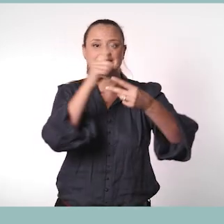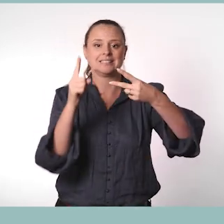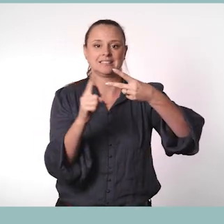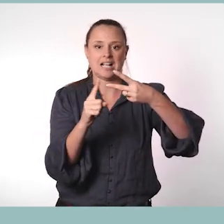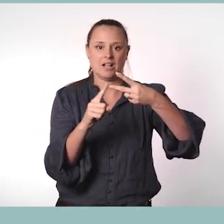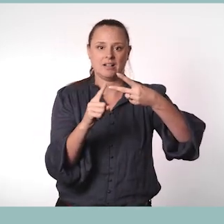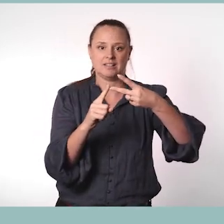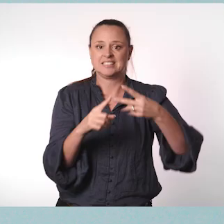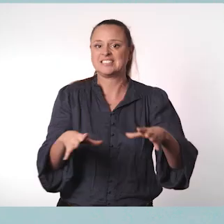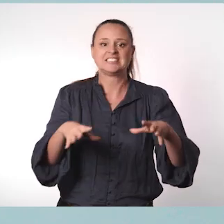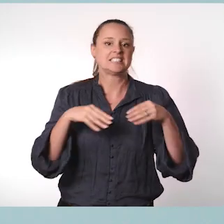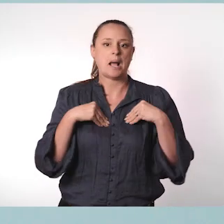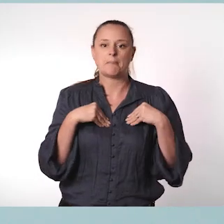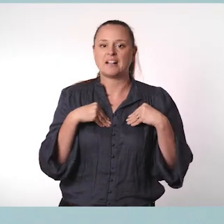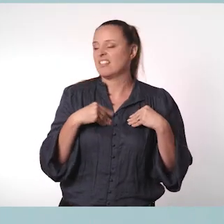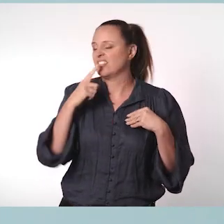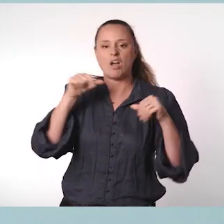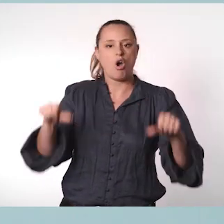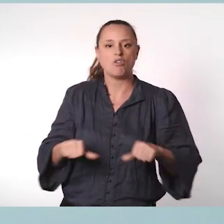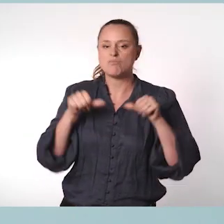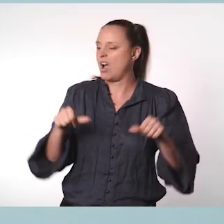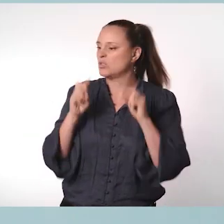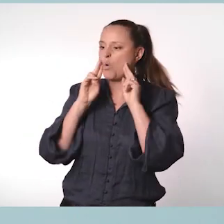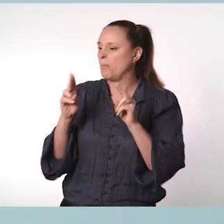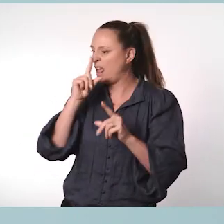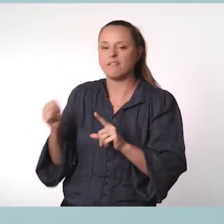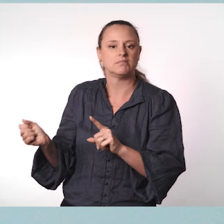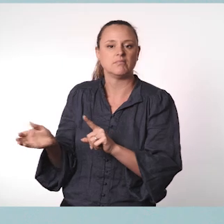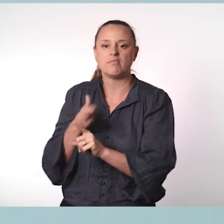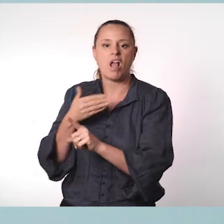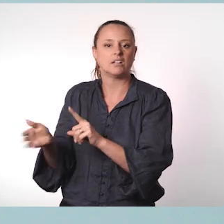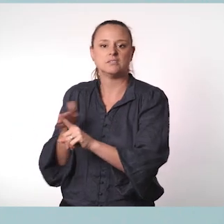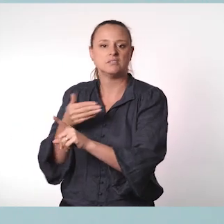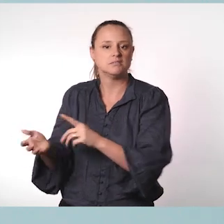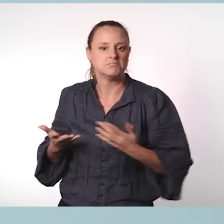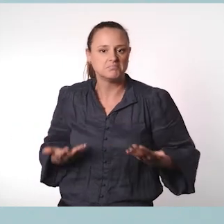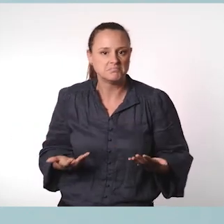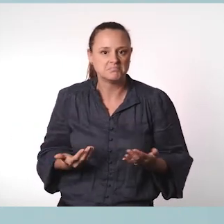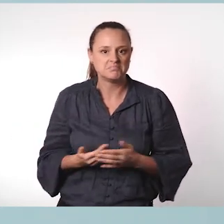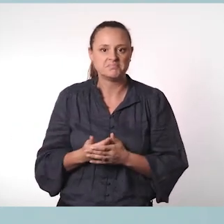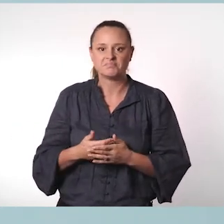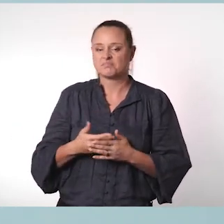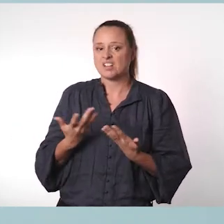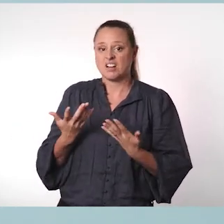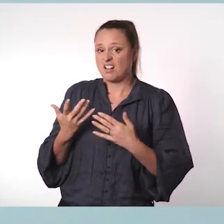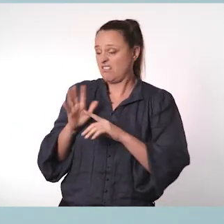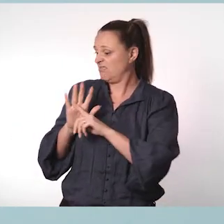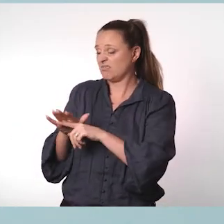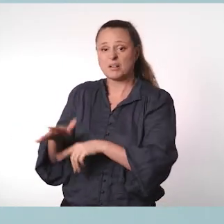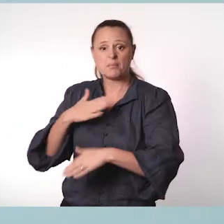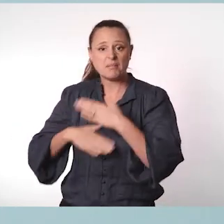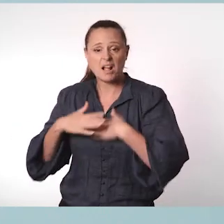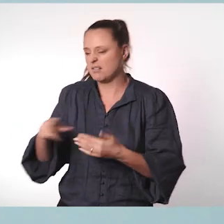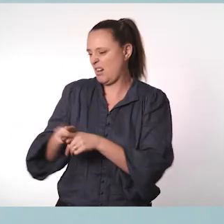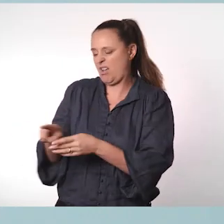disrespect, and discrimination. Because of ableism, people might think it's okay to mistreat women and girls with disability because they're seen as